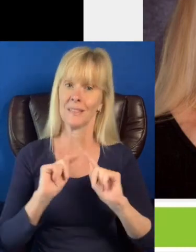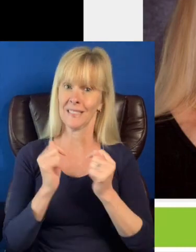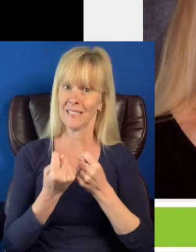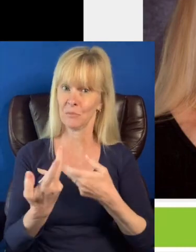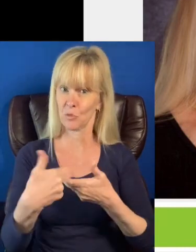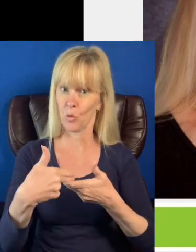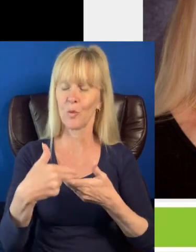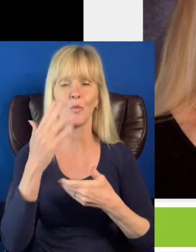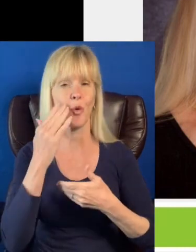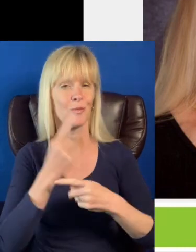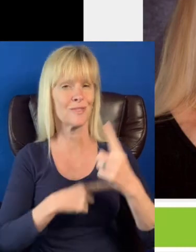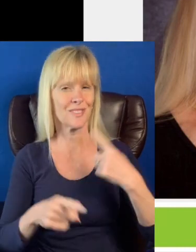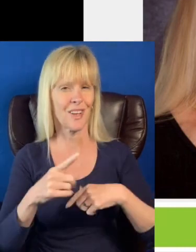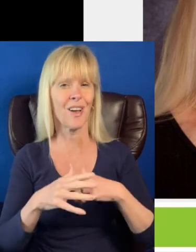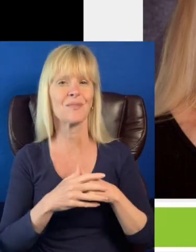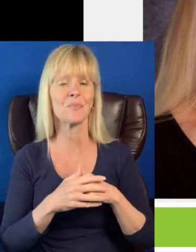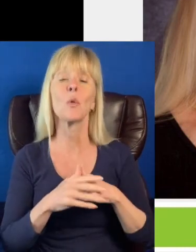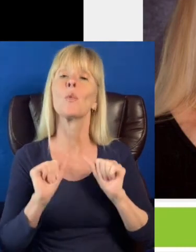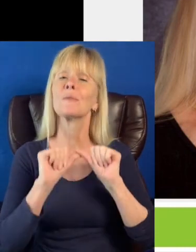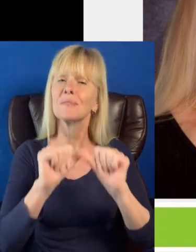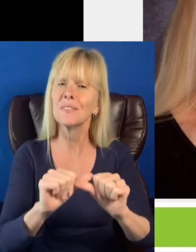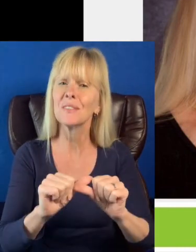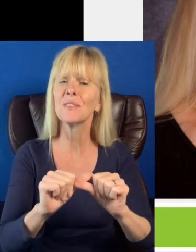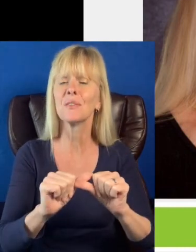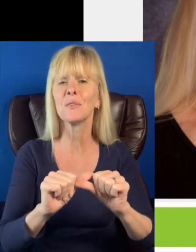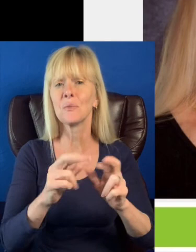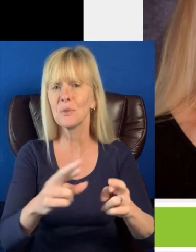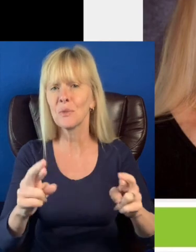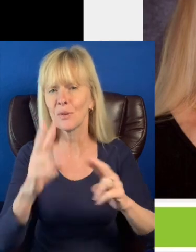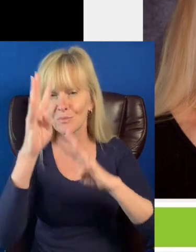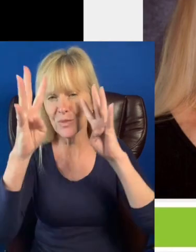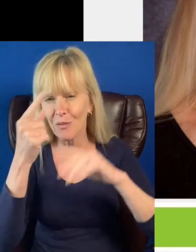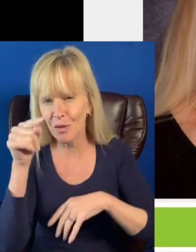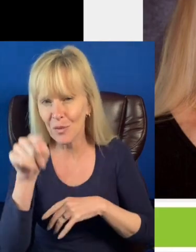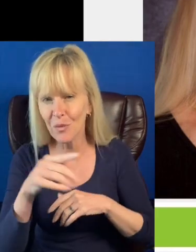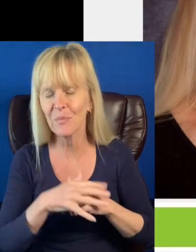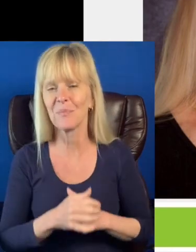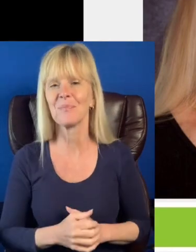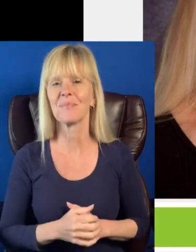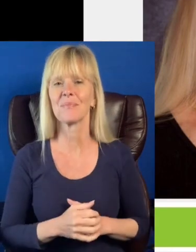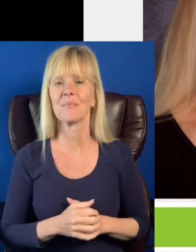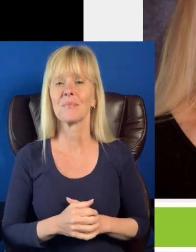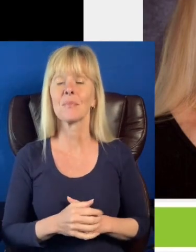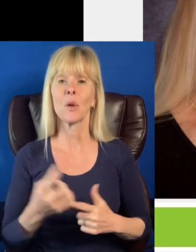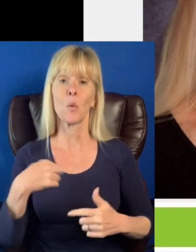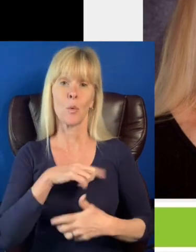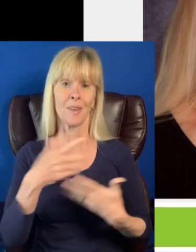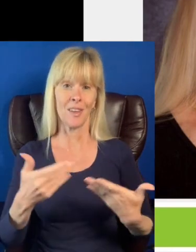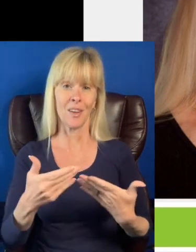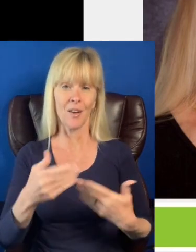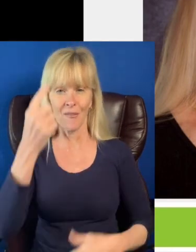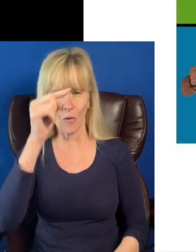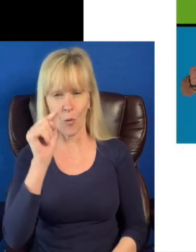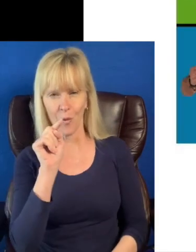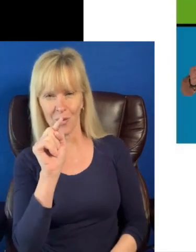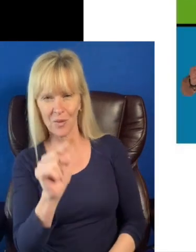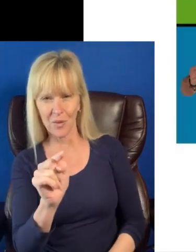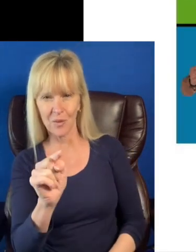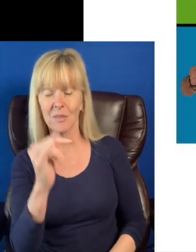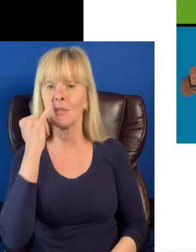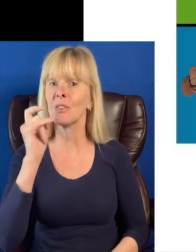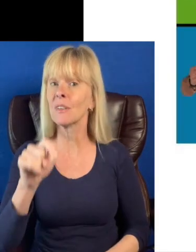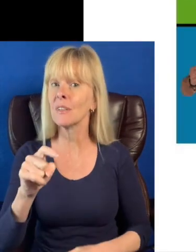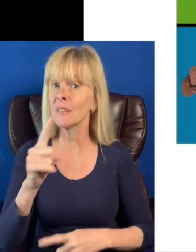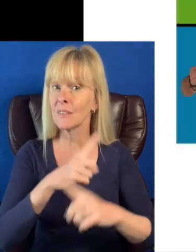and everyone on our team does know sign language as we continue to create resources for you. We are here